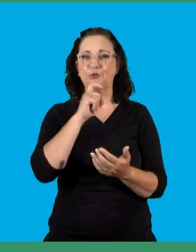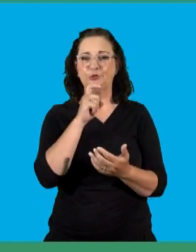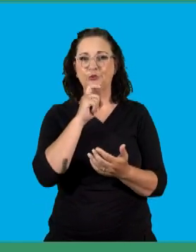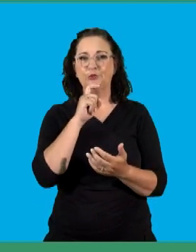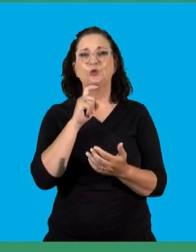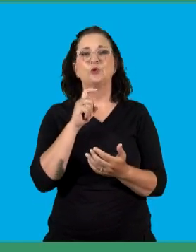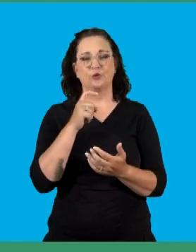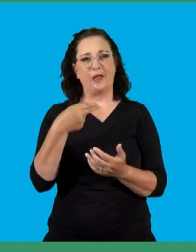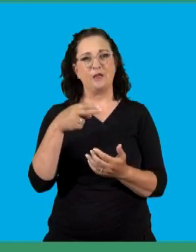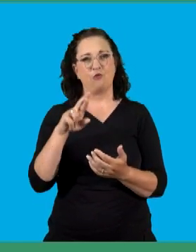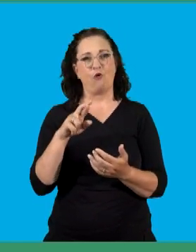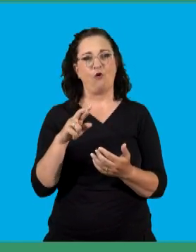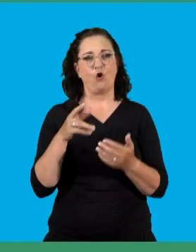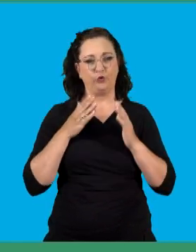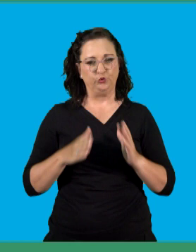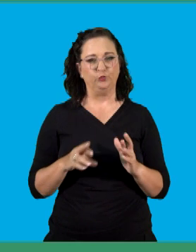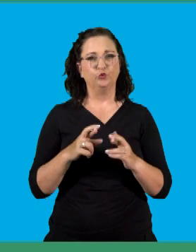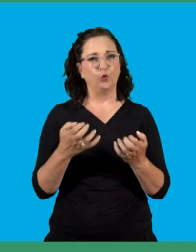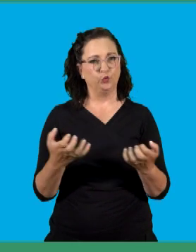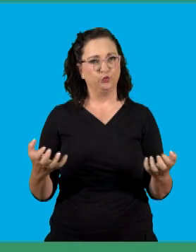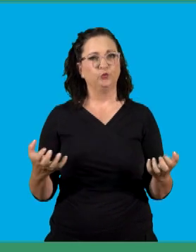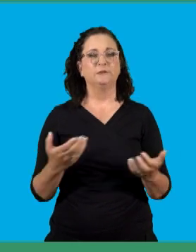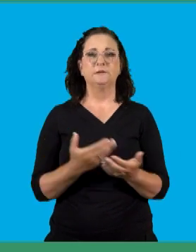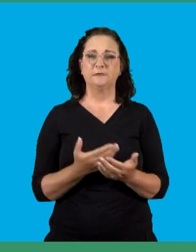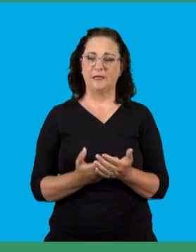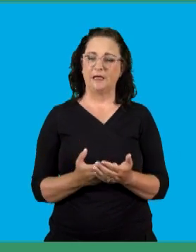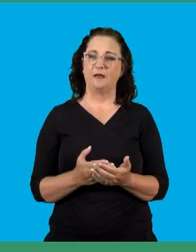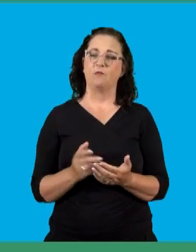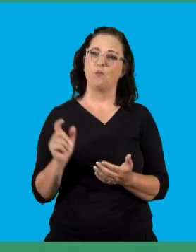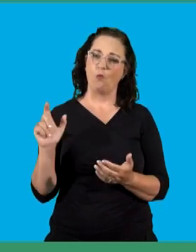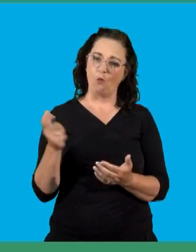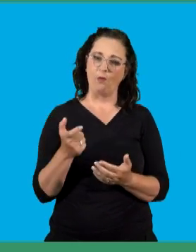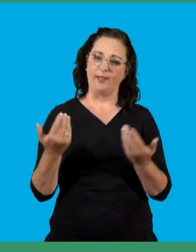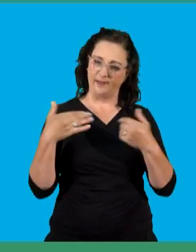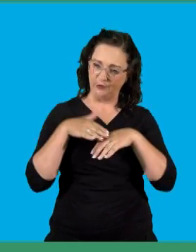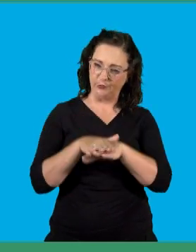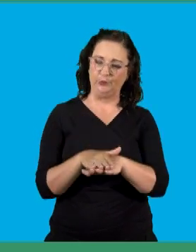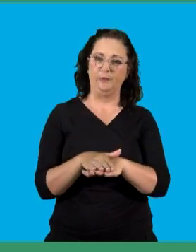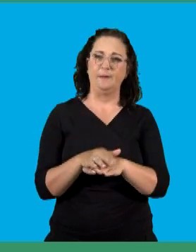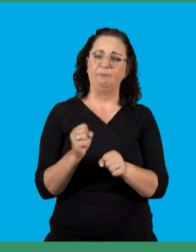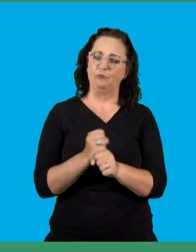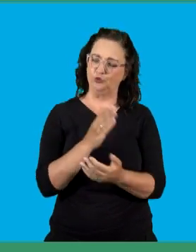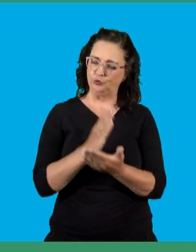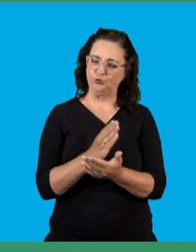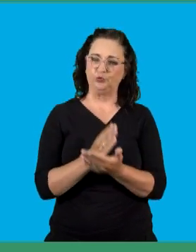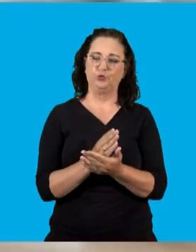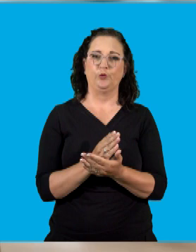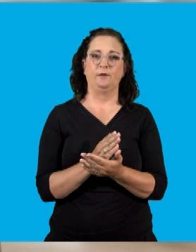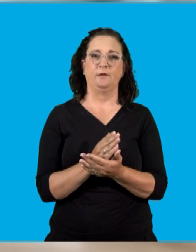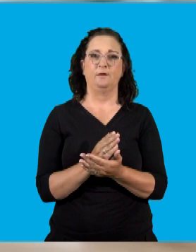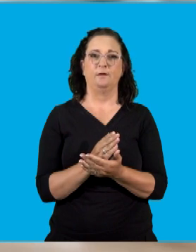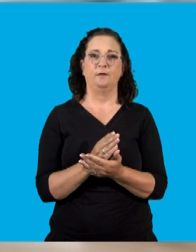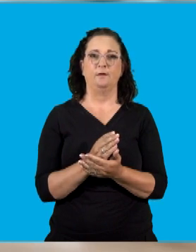use of all human resources. So if we include, so the main aim of inclusivity is to make sure that